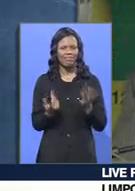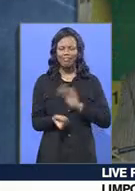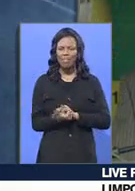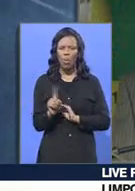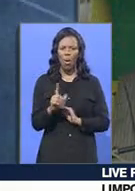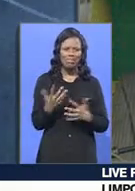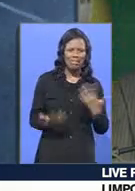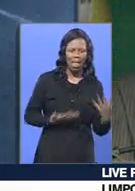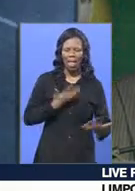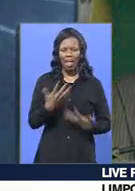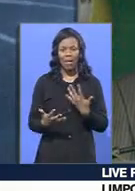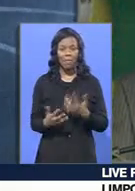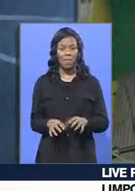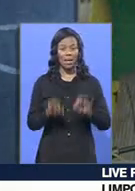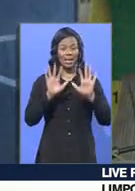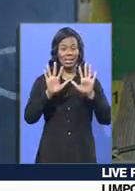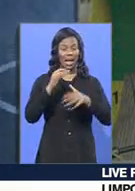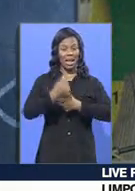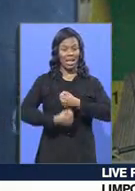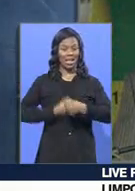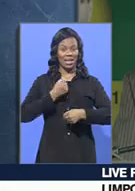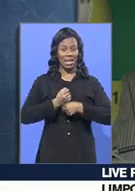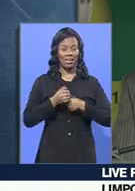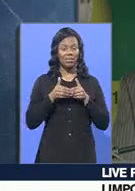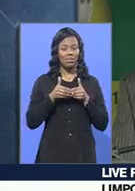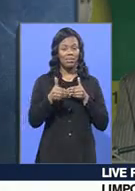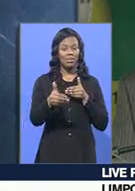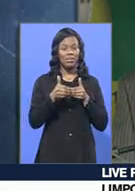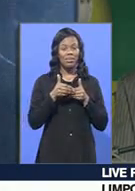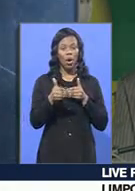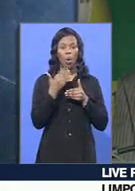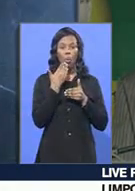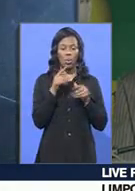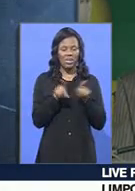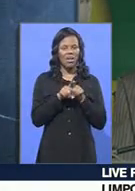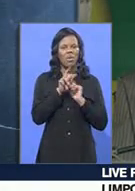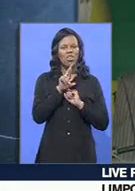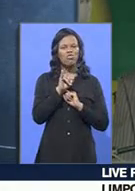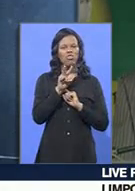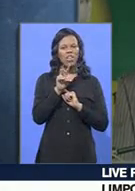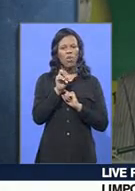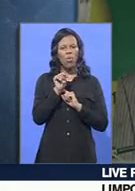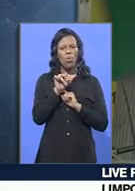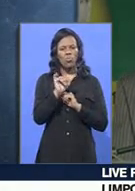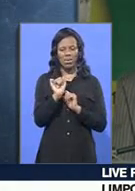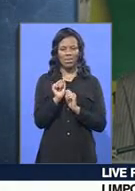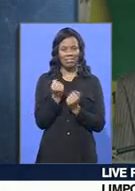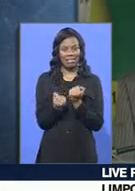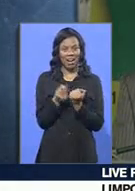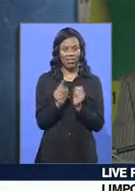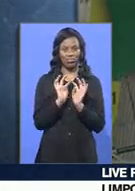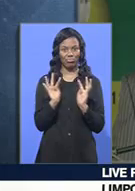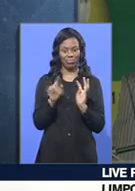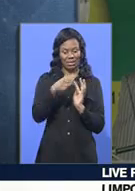The first 10 years that Nelson Mandela and his fellow Rivonia trialists spent on Robben Island